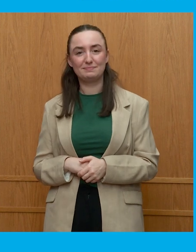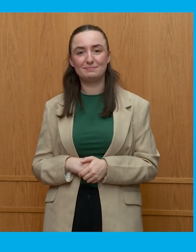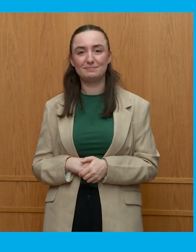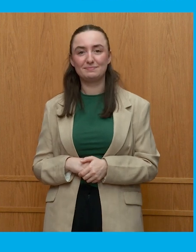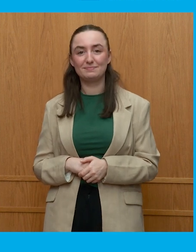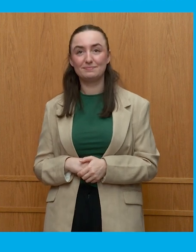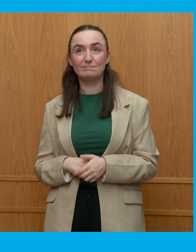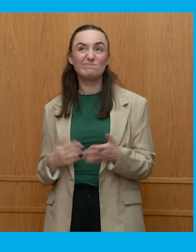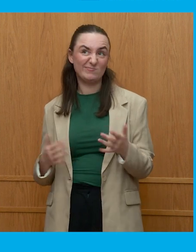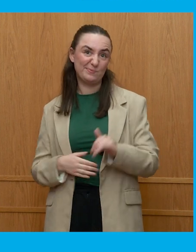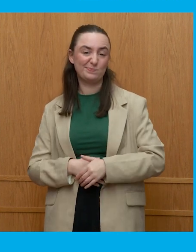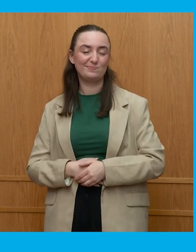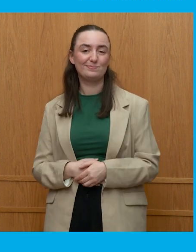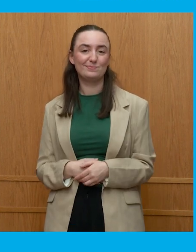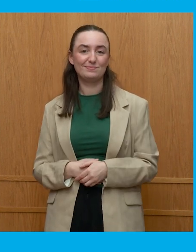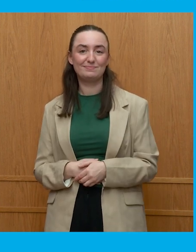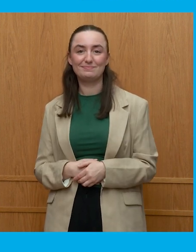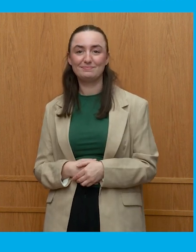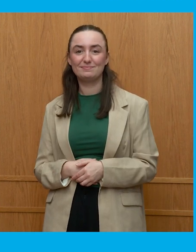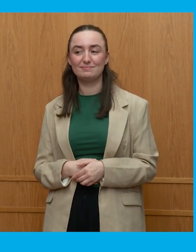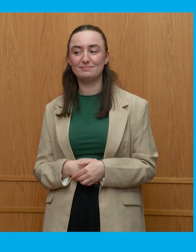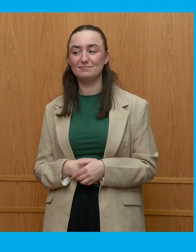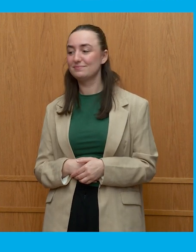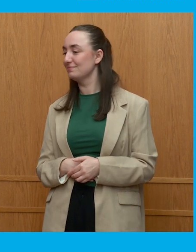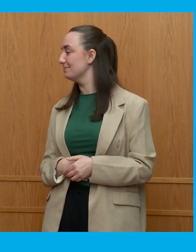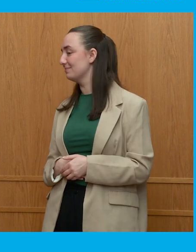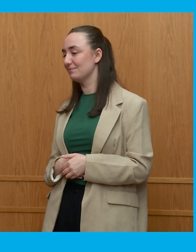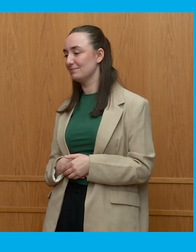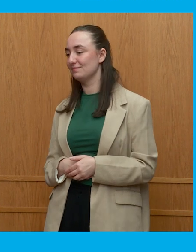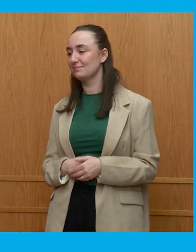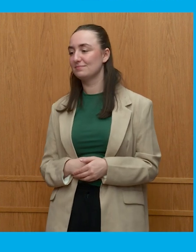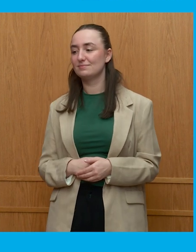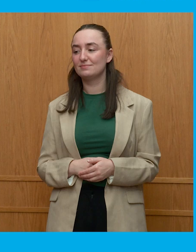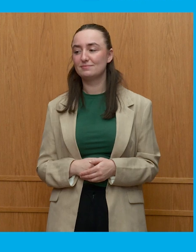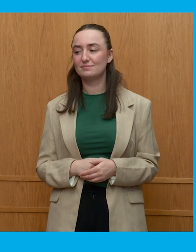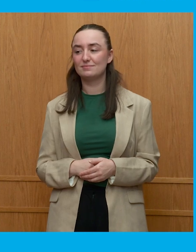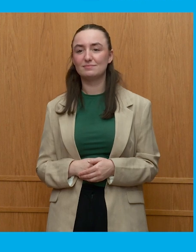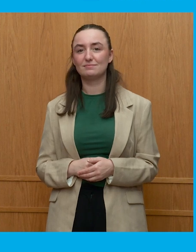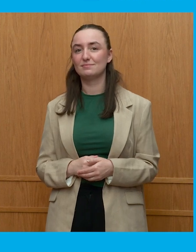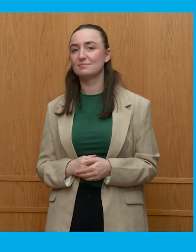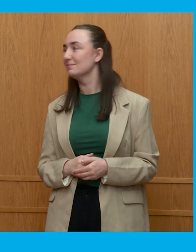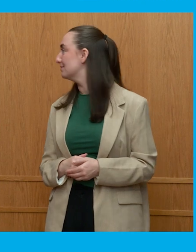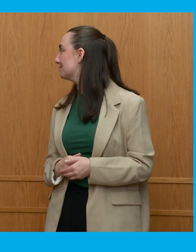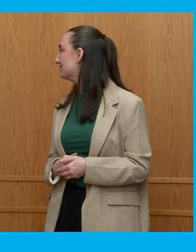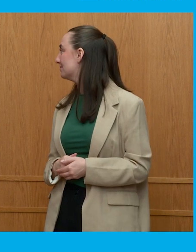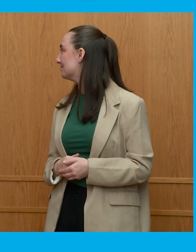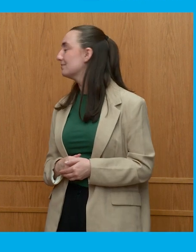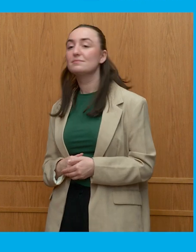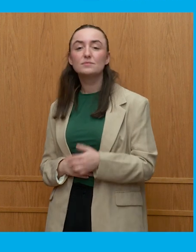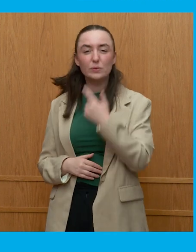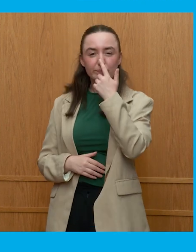it's, Quote you on that. If you want. That's what's I think it's interesting, you talked about the